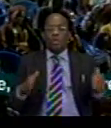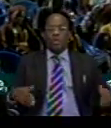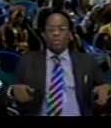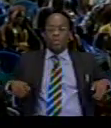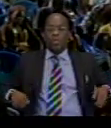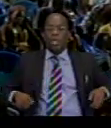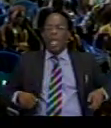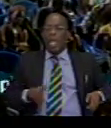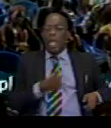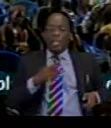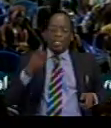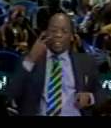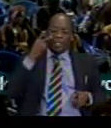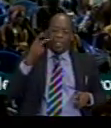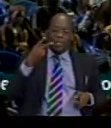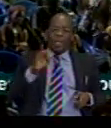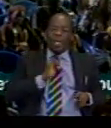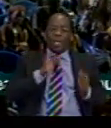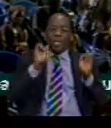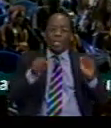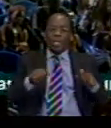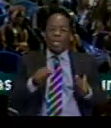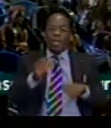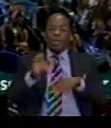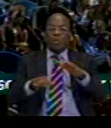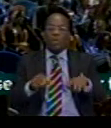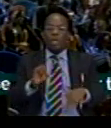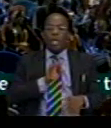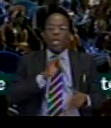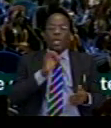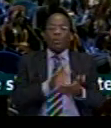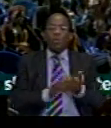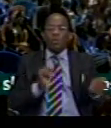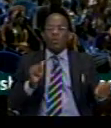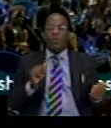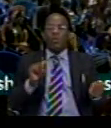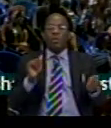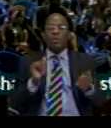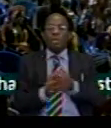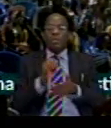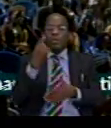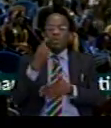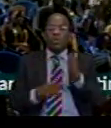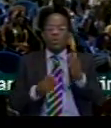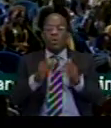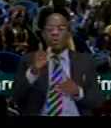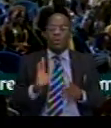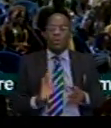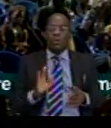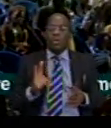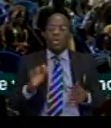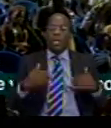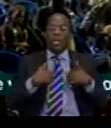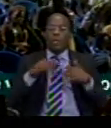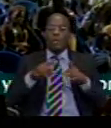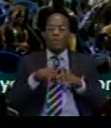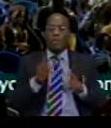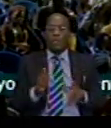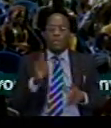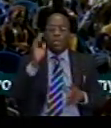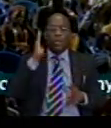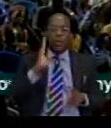behold, I could walk. And I believe that what the Lord has started will be made perfect in my life